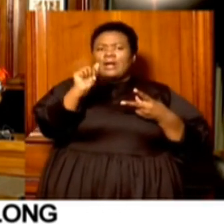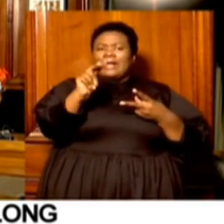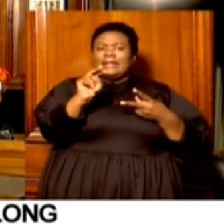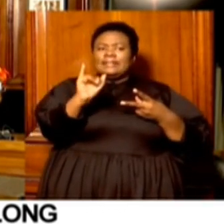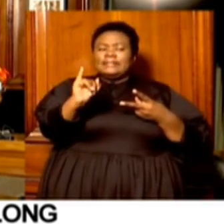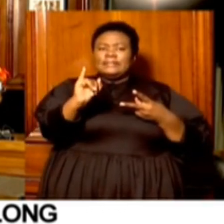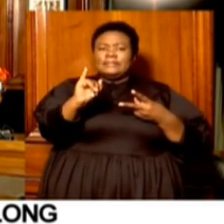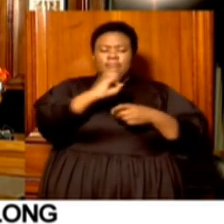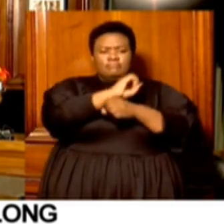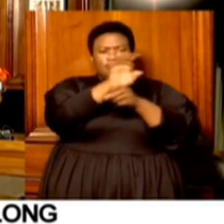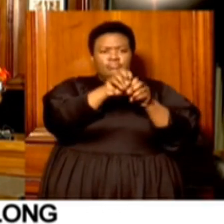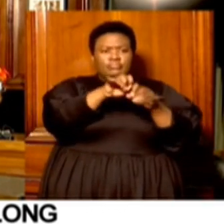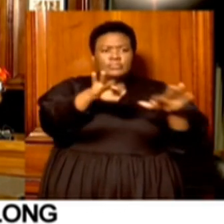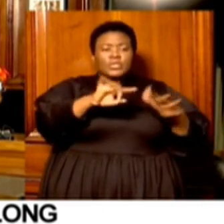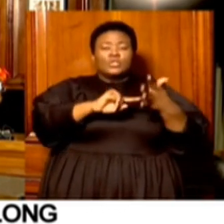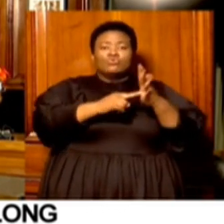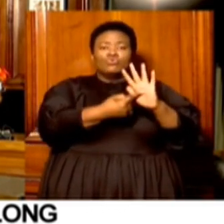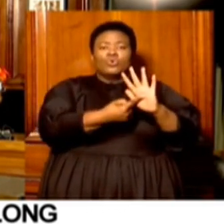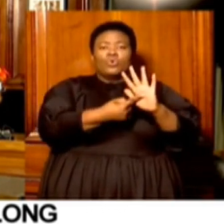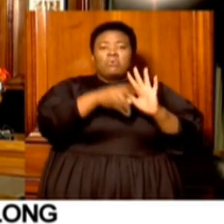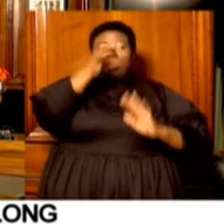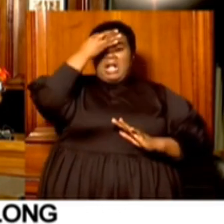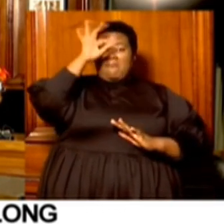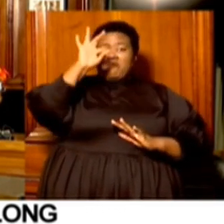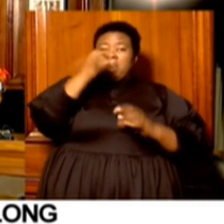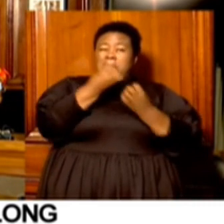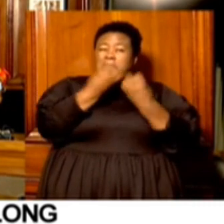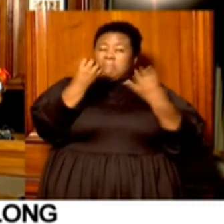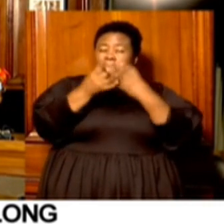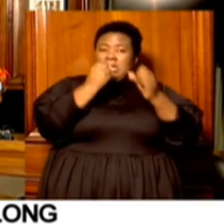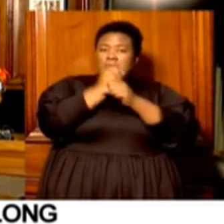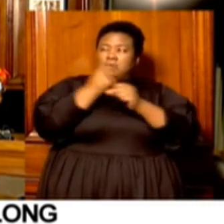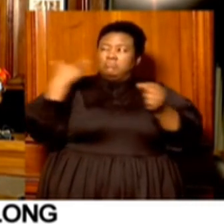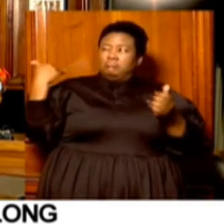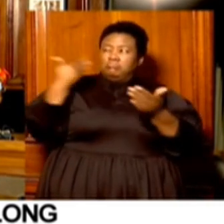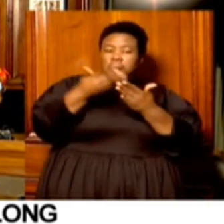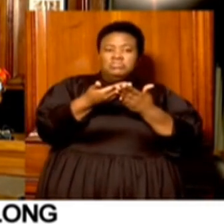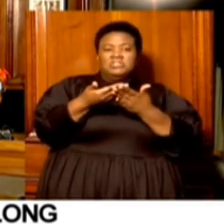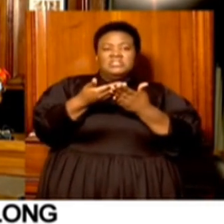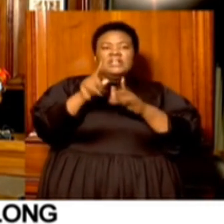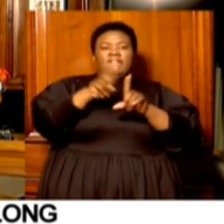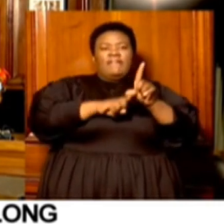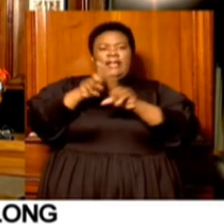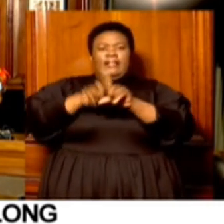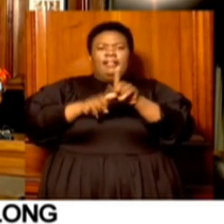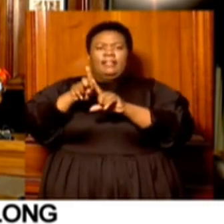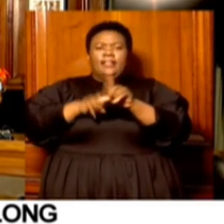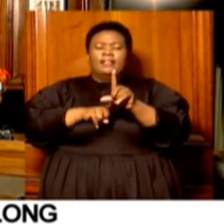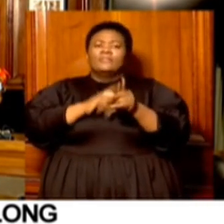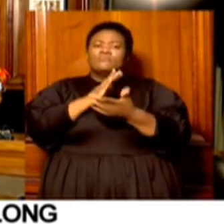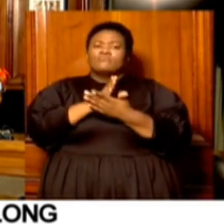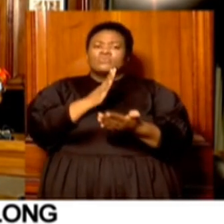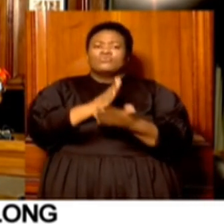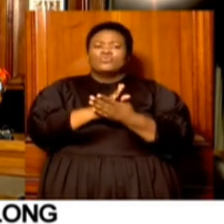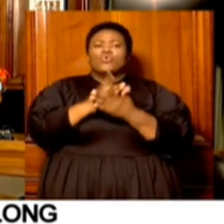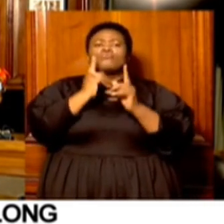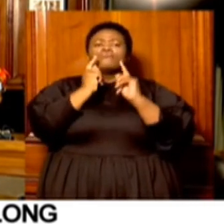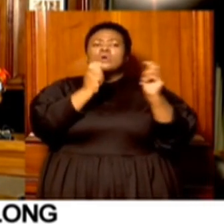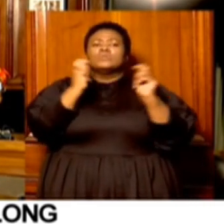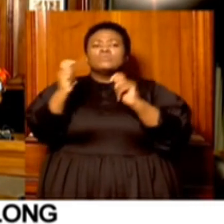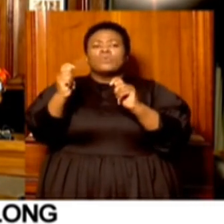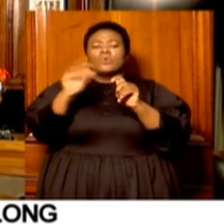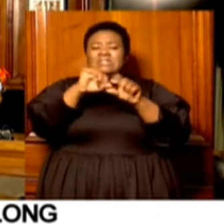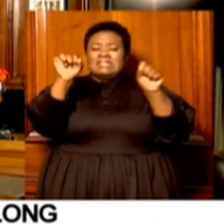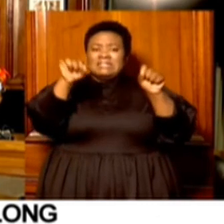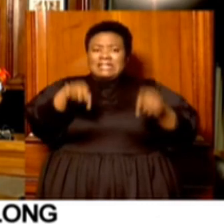COVID-19 has shown how government has failed for years to provide an integrated and reliable transport system. Going forward, are